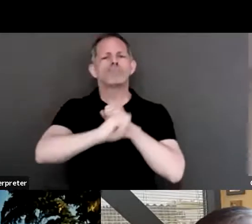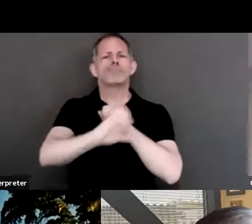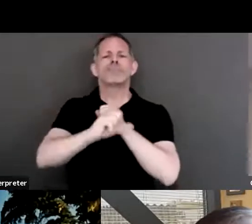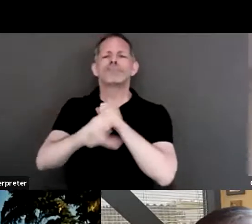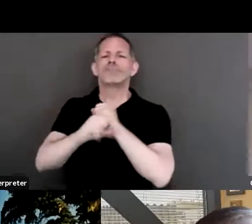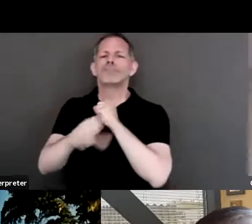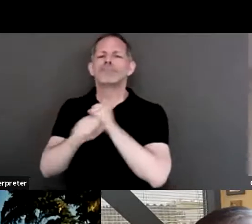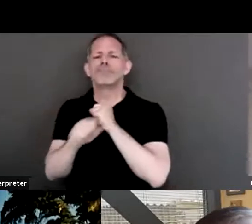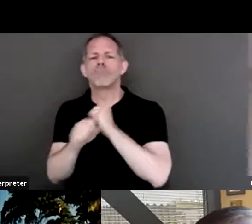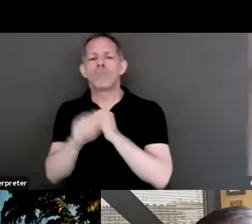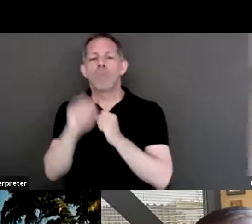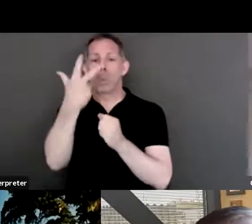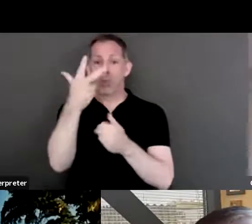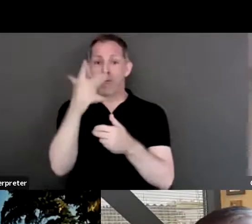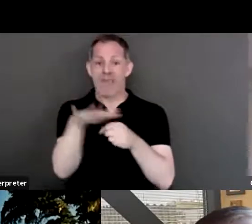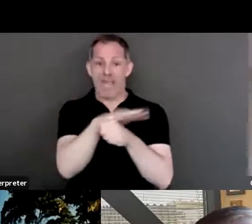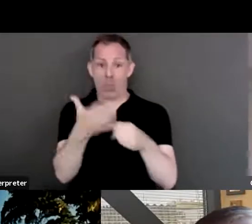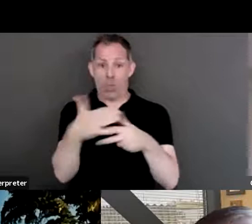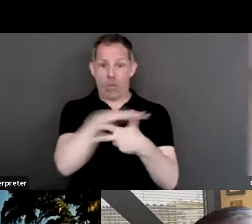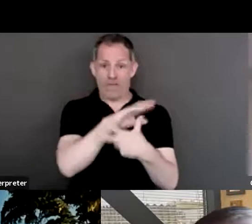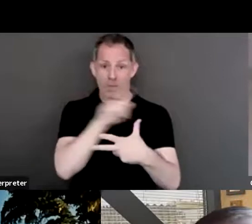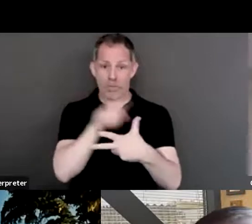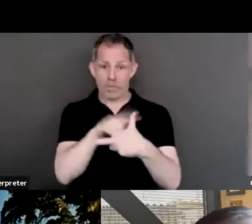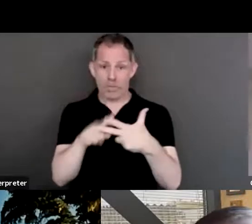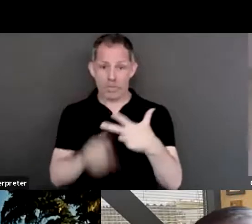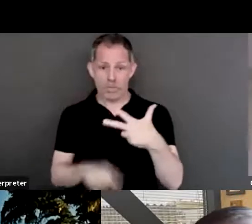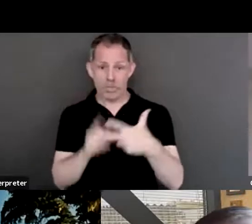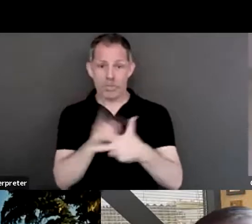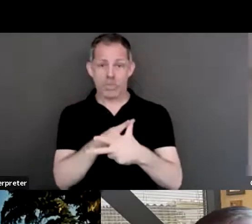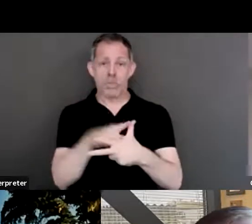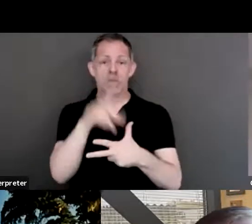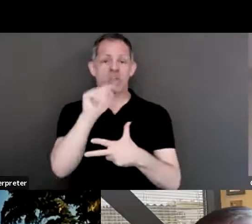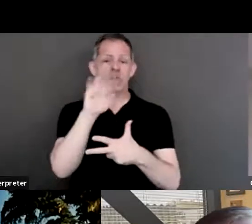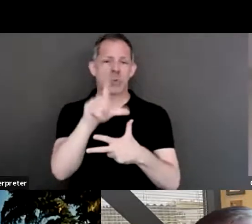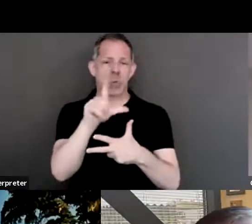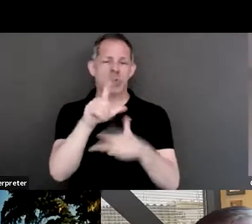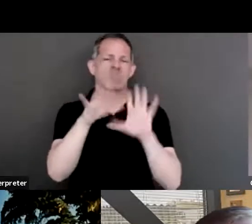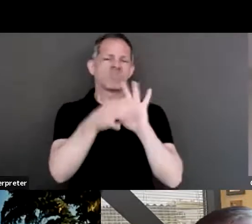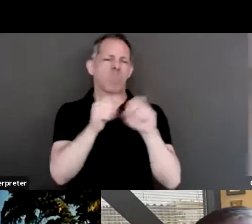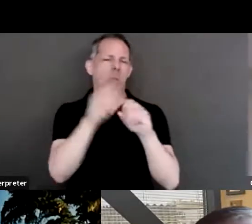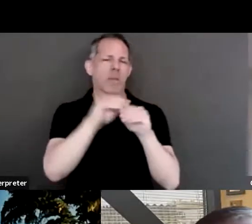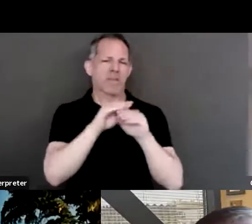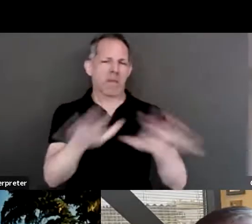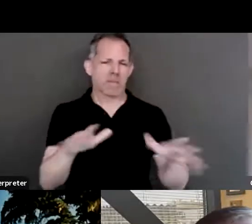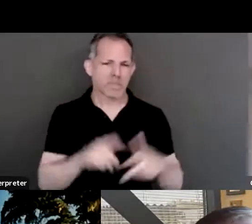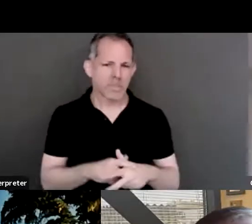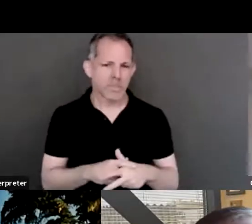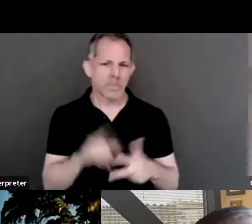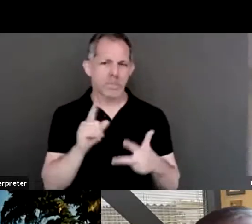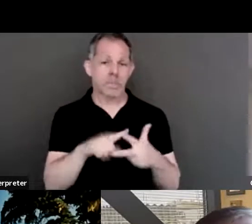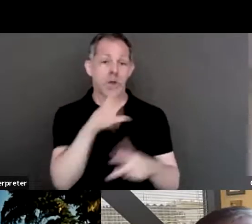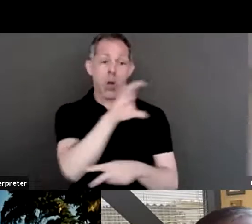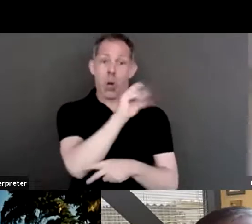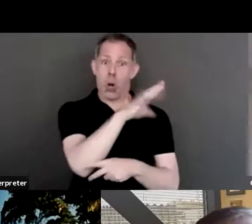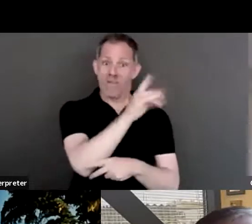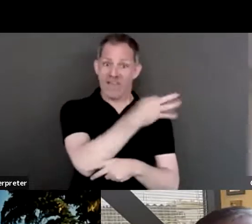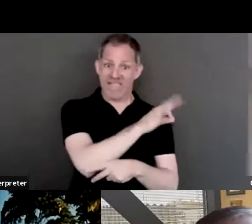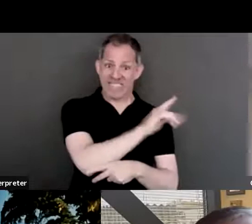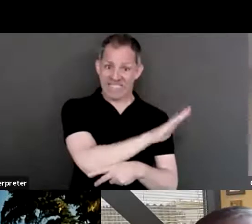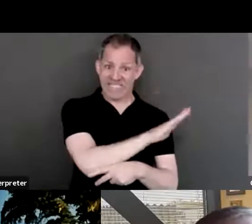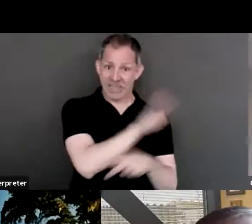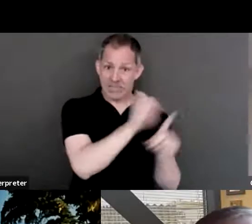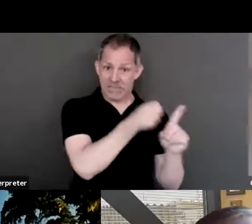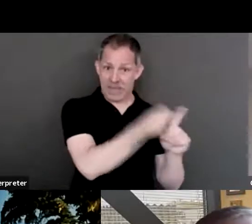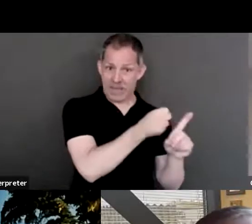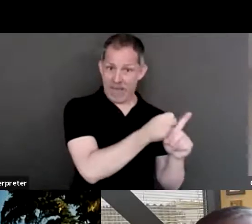pandemic. The impacts of COVID-19 have exacerbated the existing opioid crisis. As you could see in the